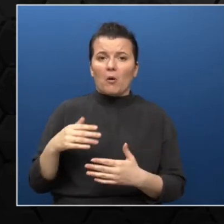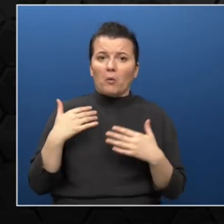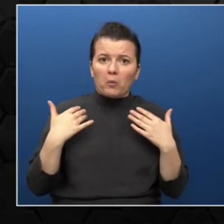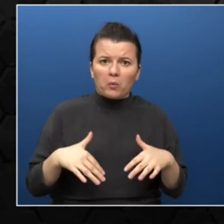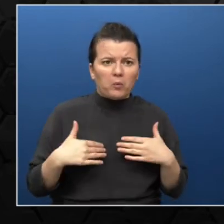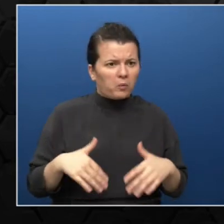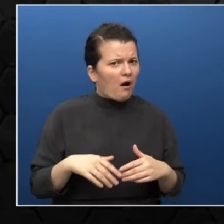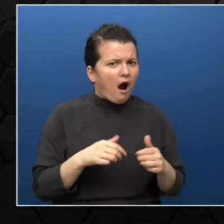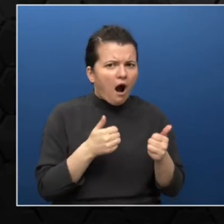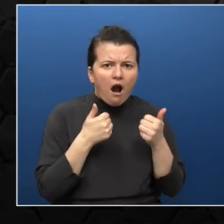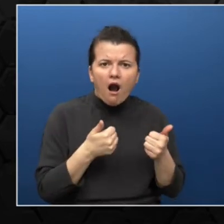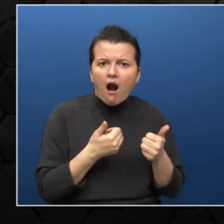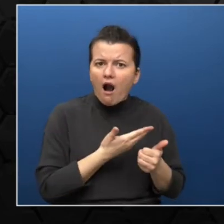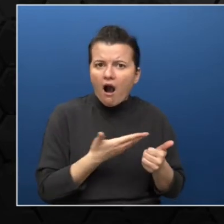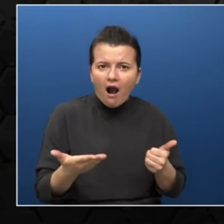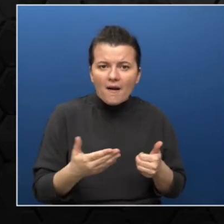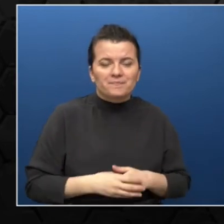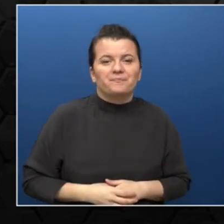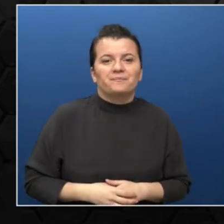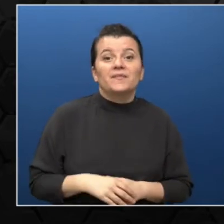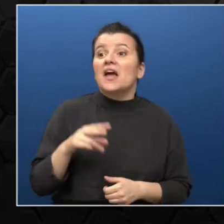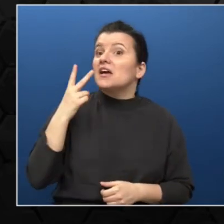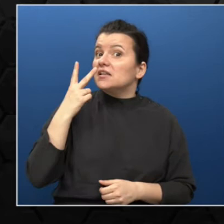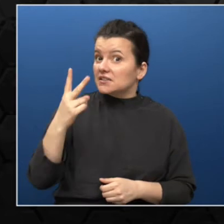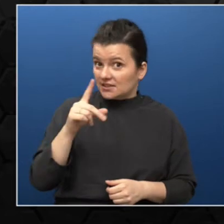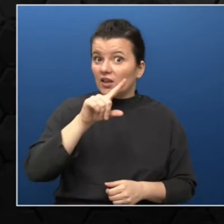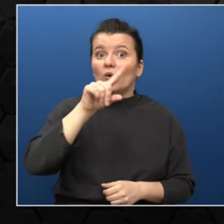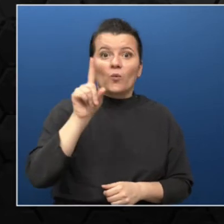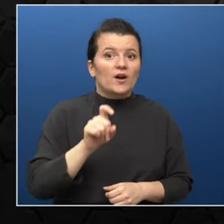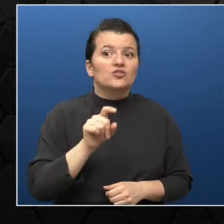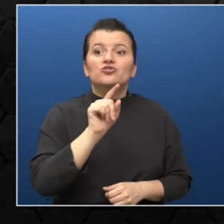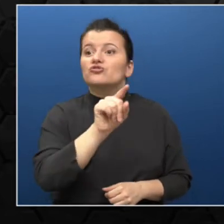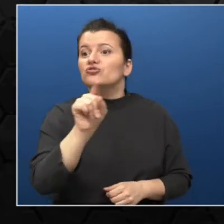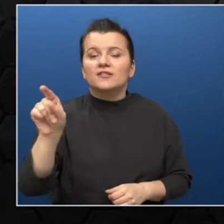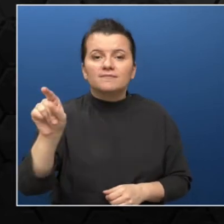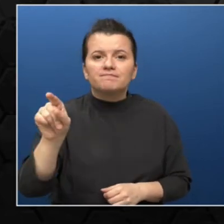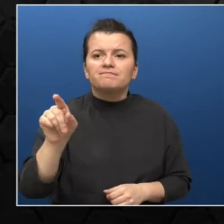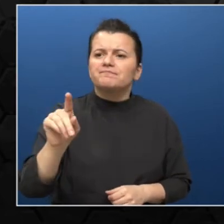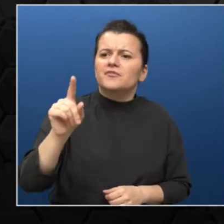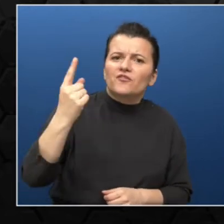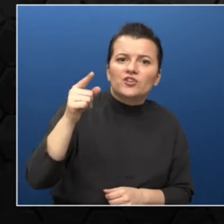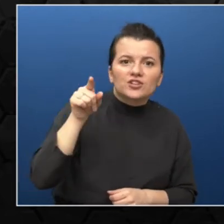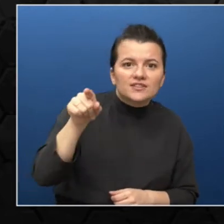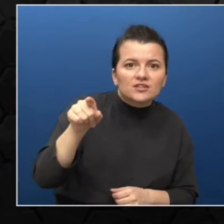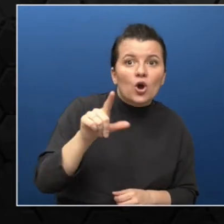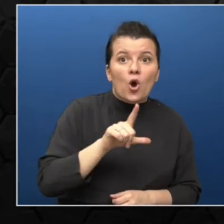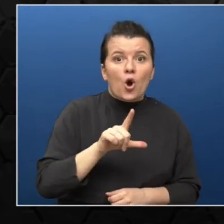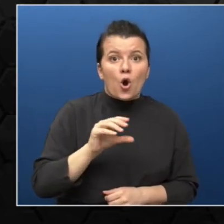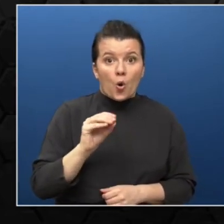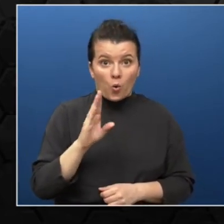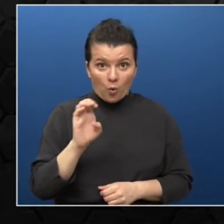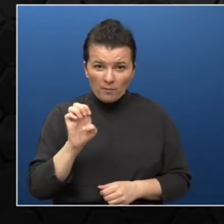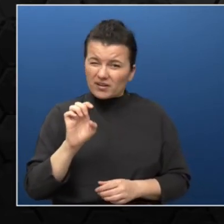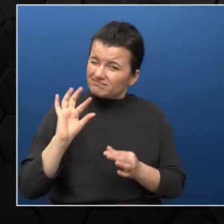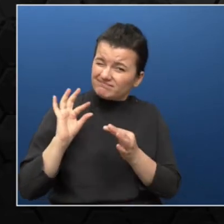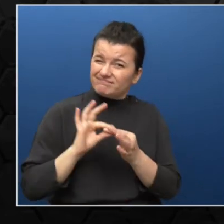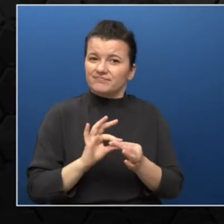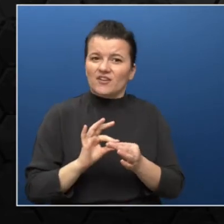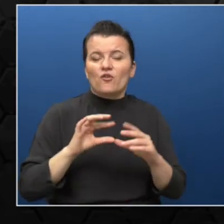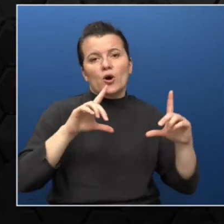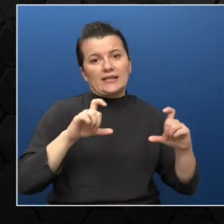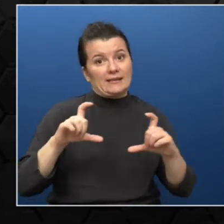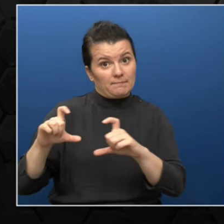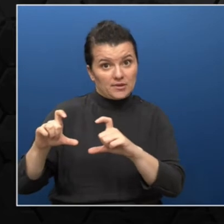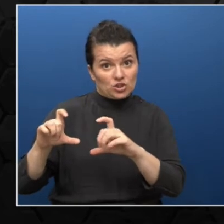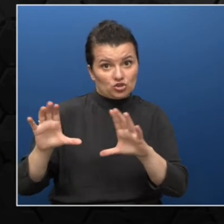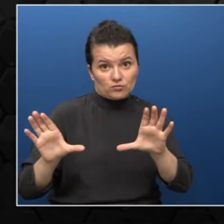have a couple of questions. First one, is Lobe only for image classification